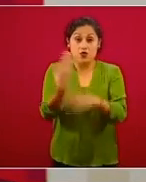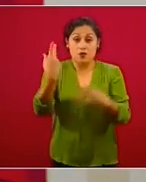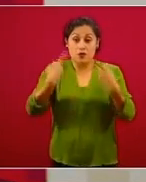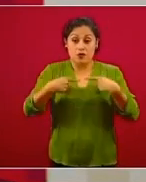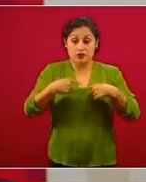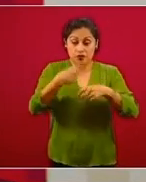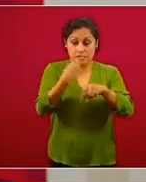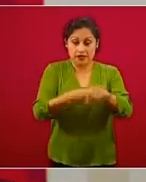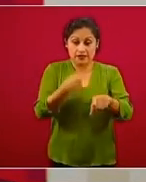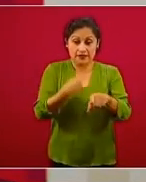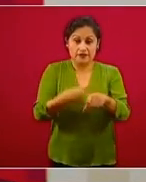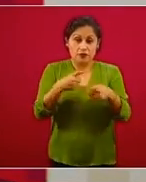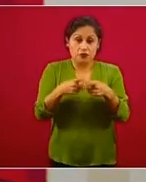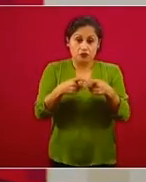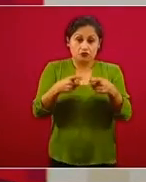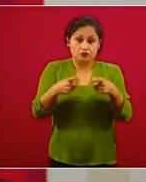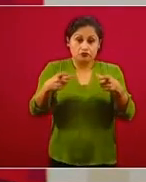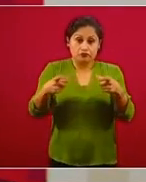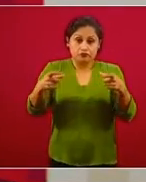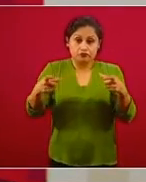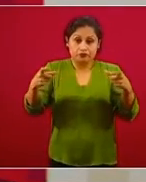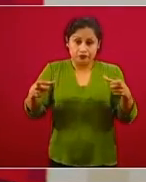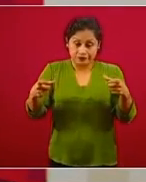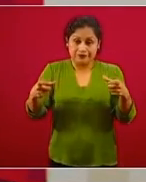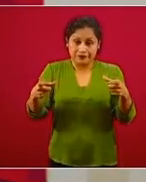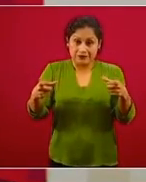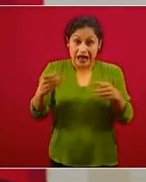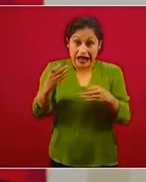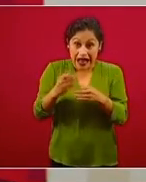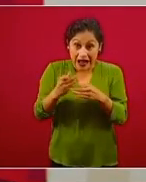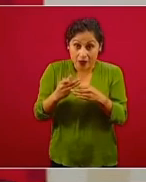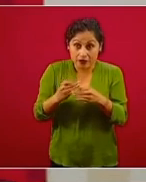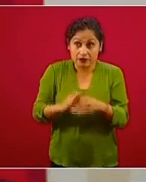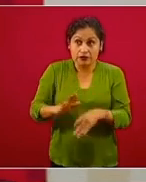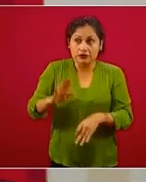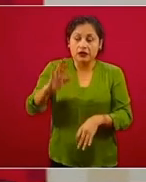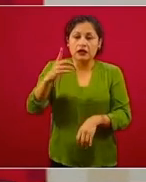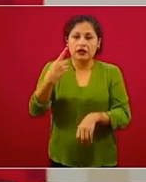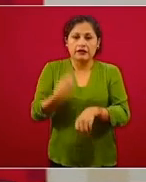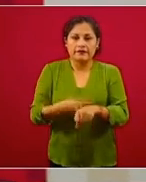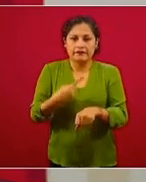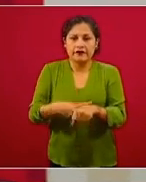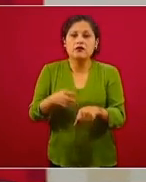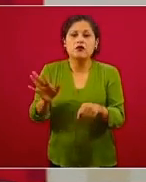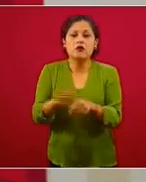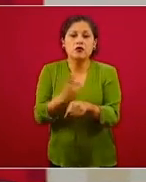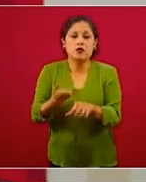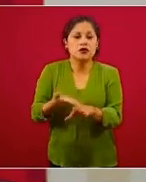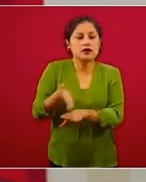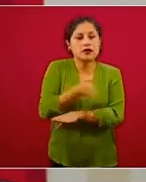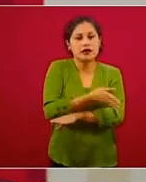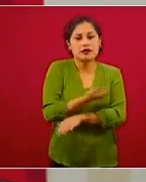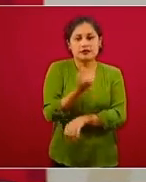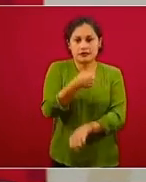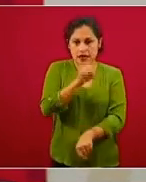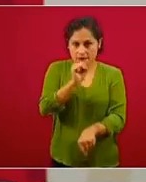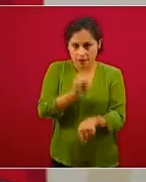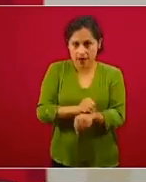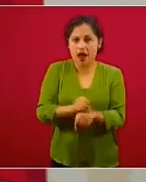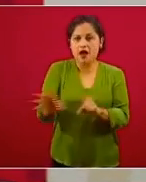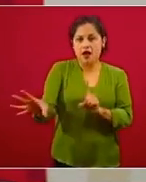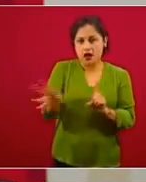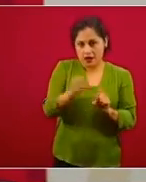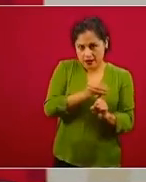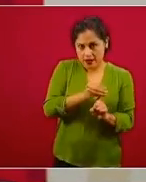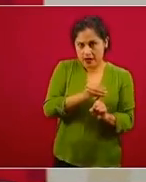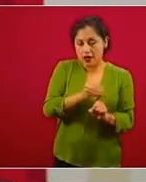phase 3 right now. We are experiencing the highest numbers in newly confirmed cases that we have seen so